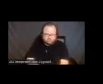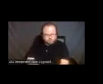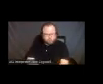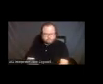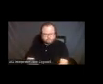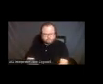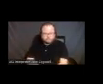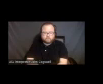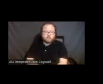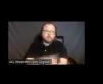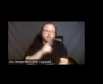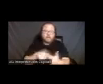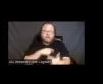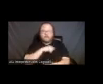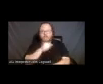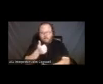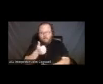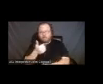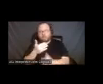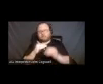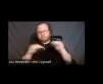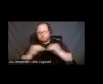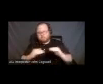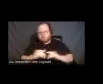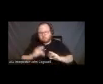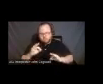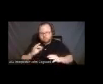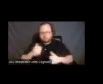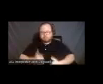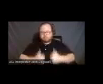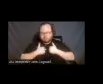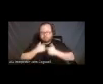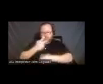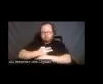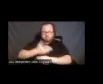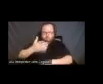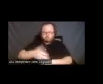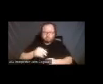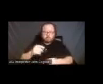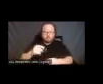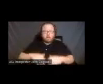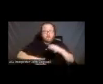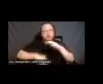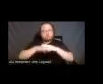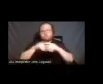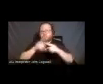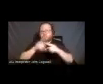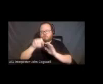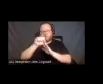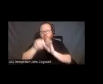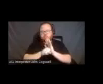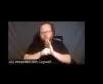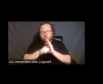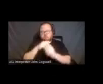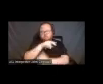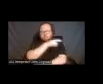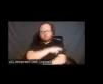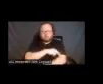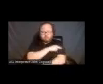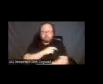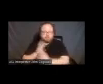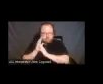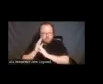And then there's other degrees of residential care in between there, and then all the way up to state hospital beds. All of those over a course of time